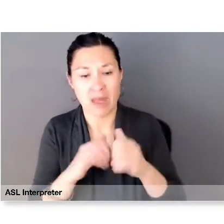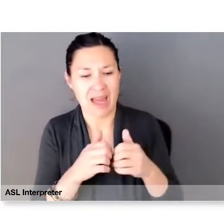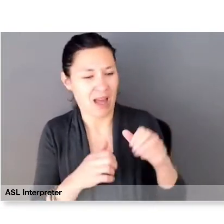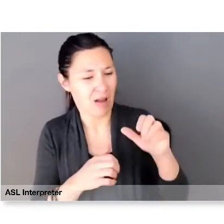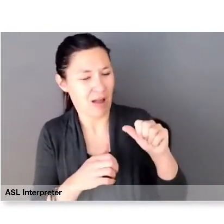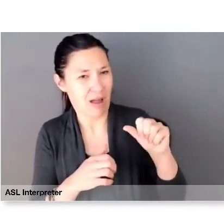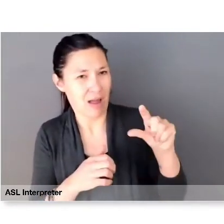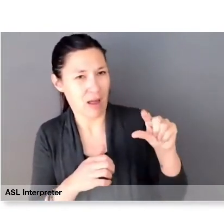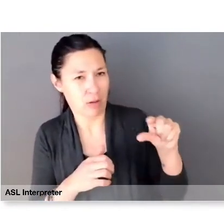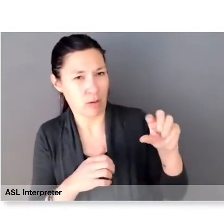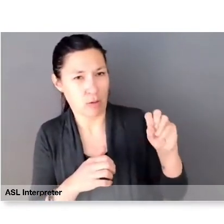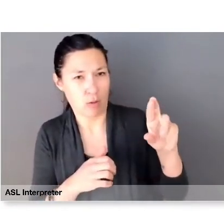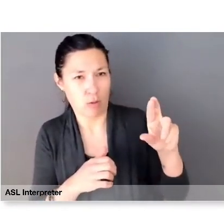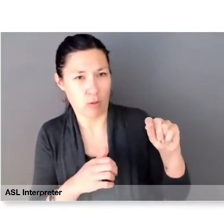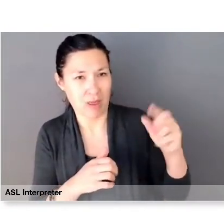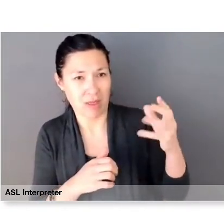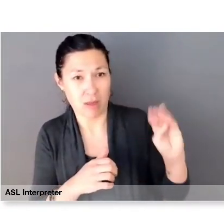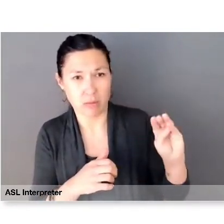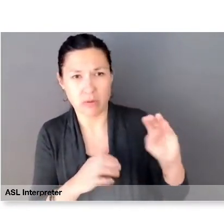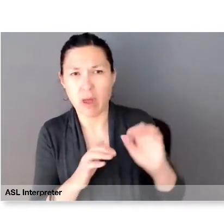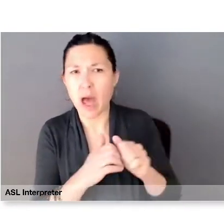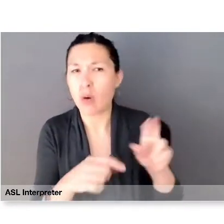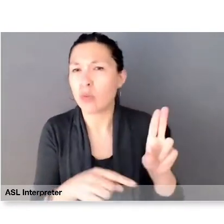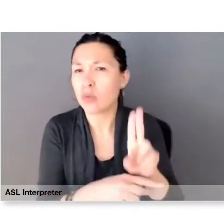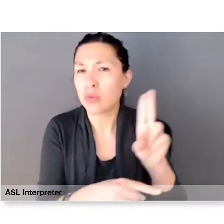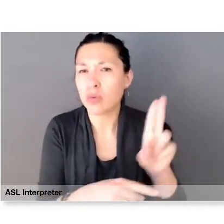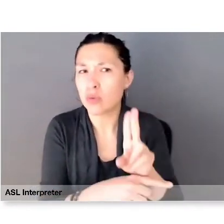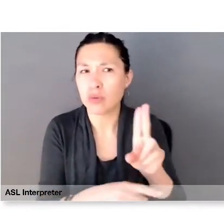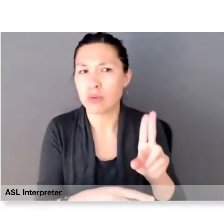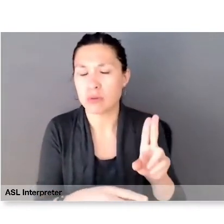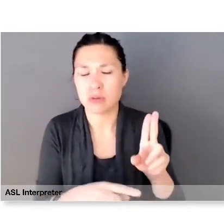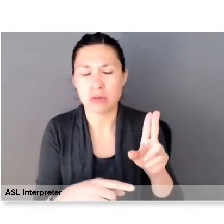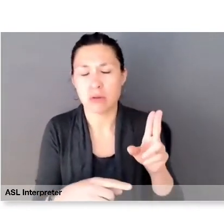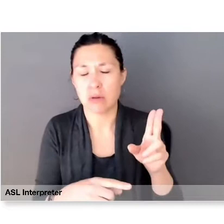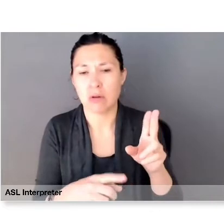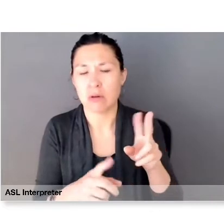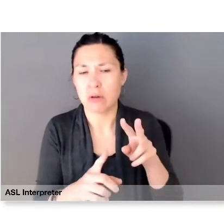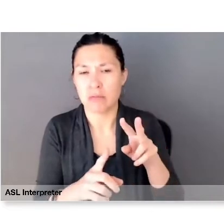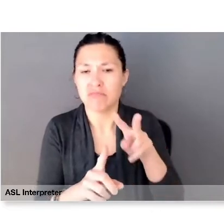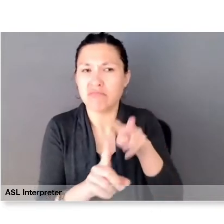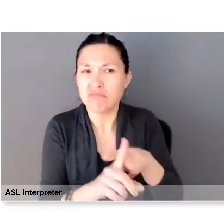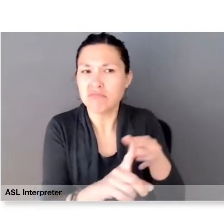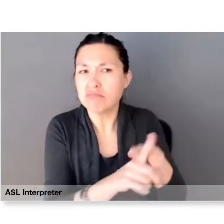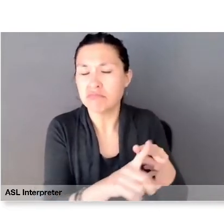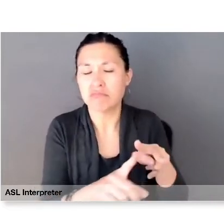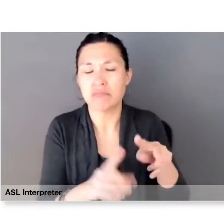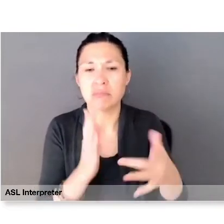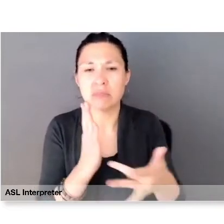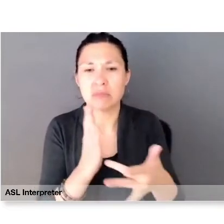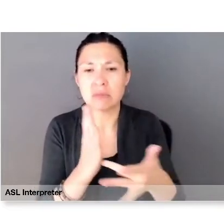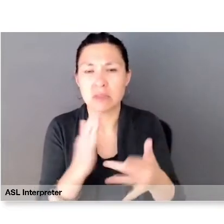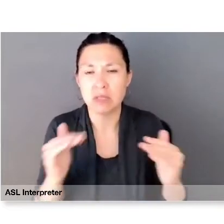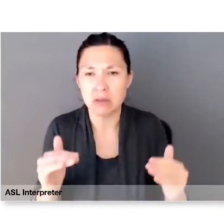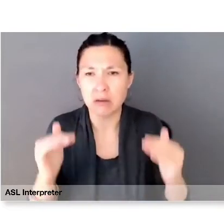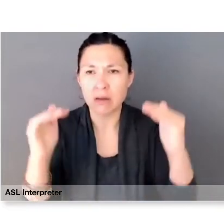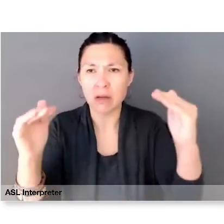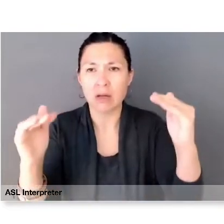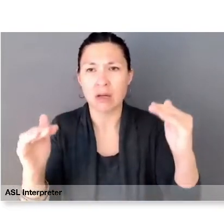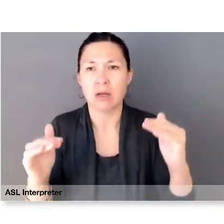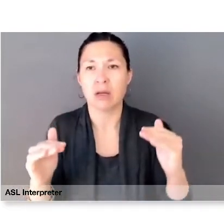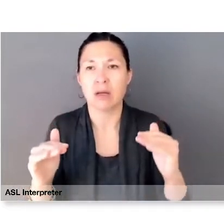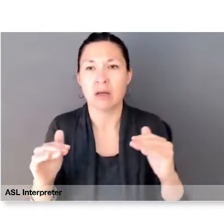been leveraged for a number of technological advances at the same time as encoding a number of types